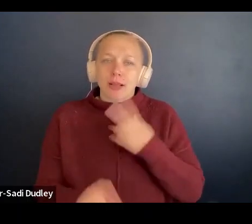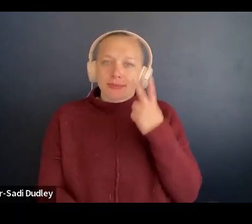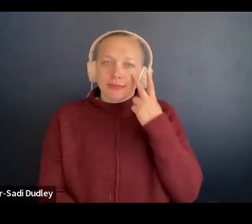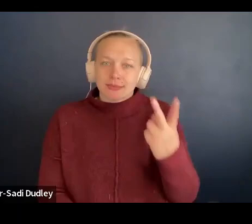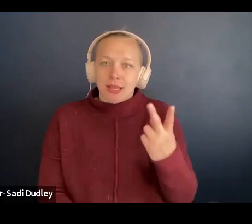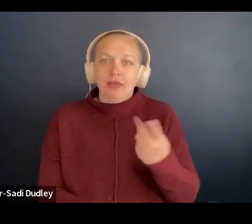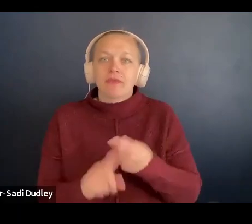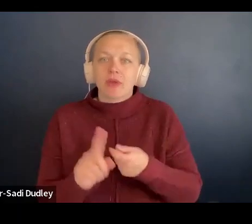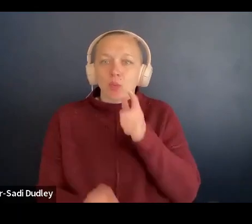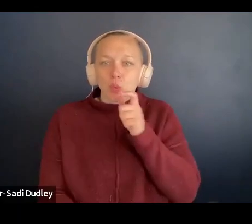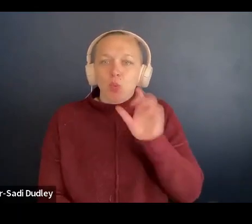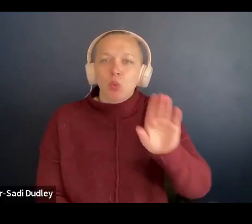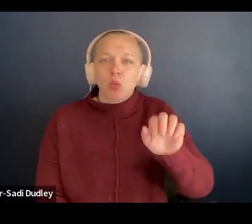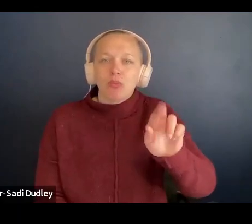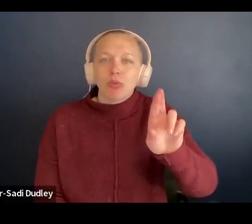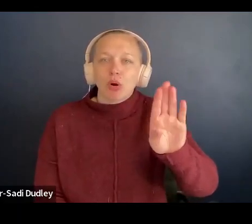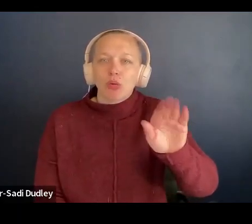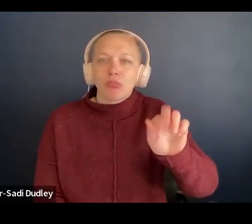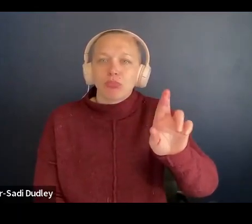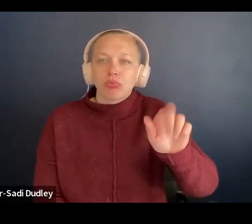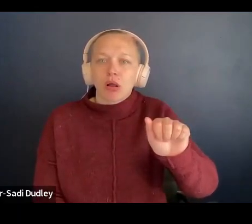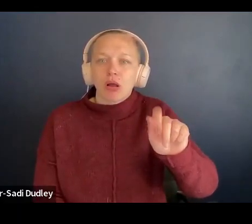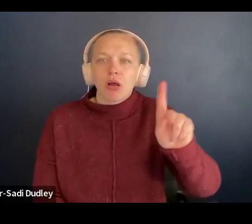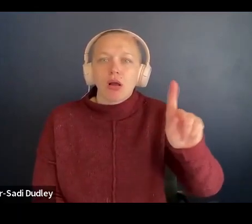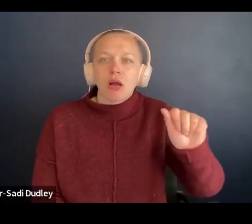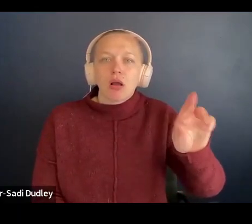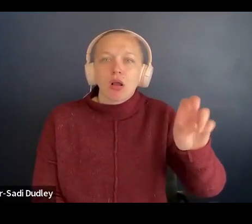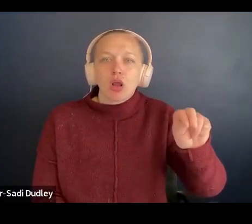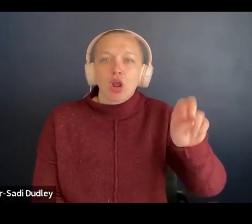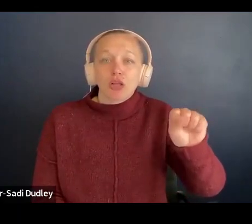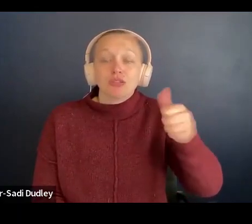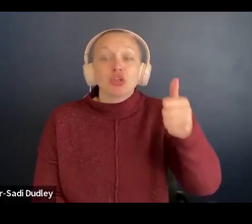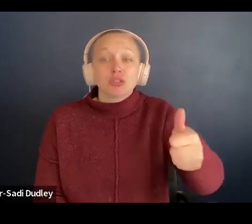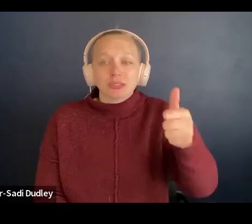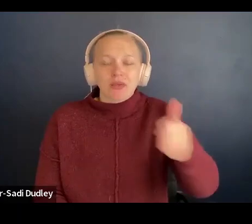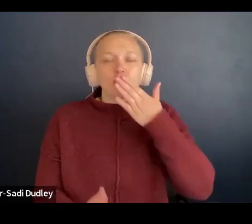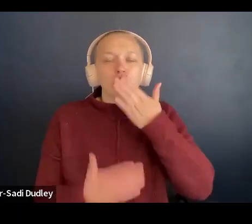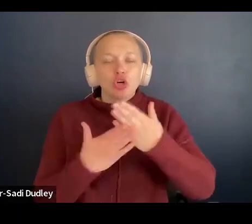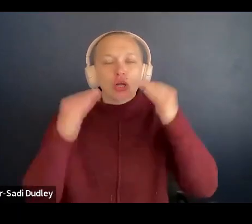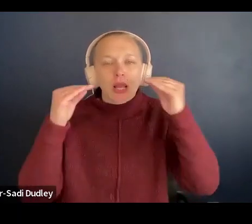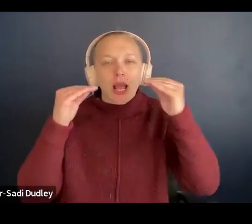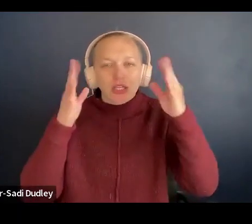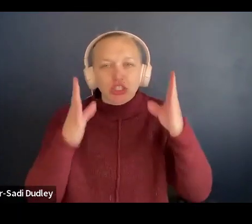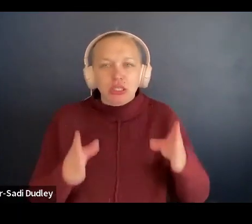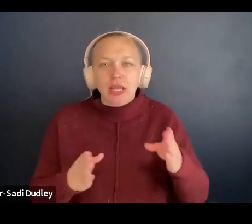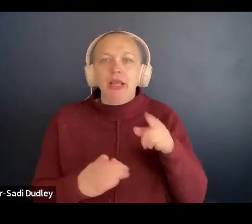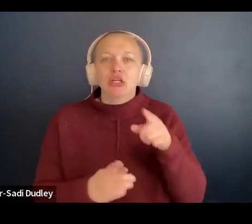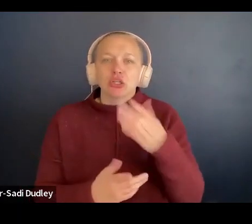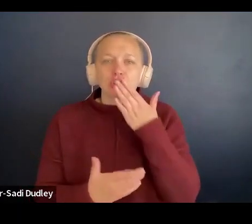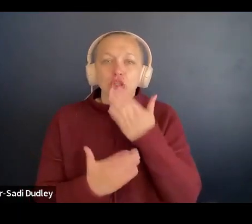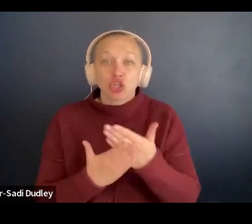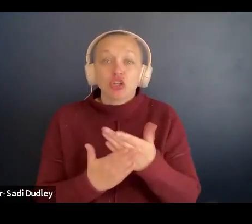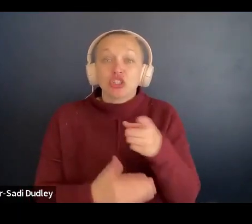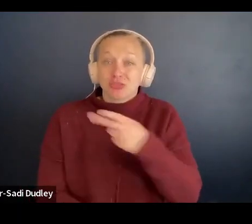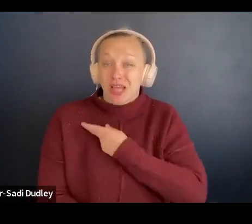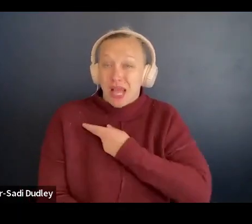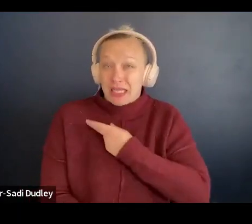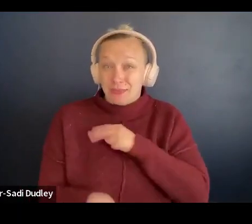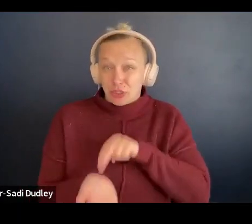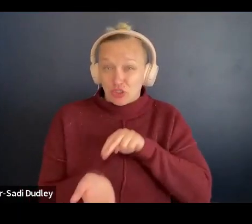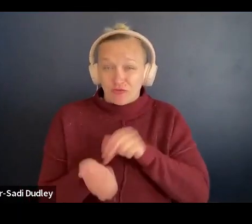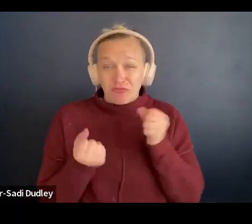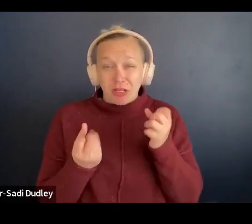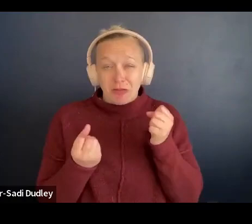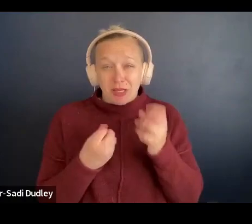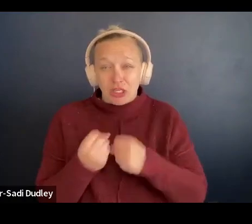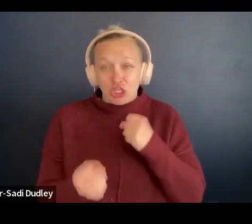an award-winning end of life educator. She was a hospice nurse for many, many years. Wonderful set of books. We give them out. Our hospice gives them out